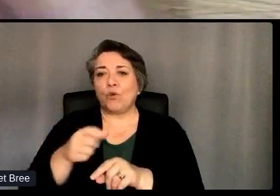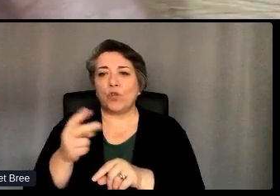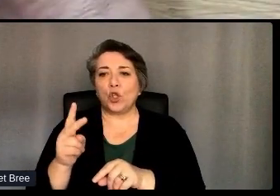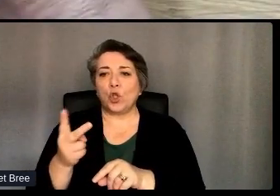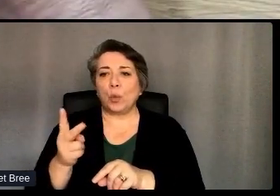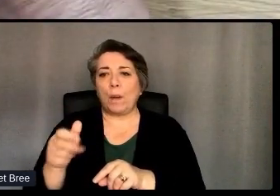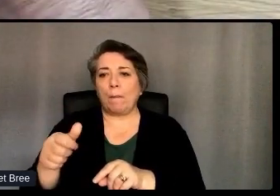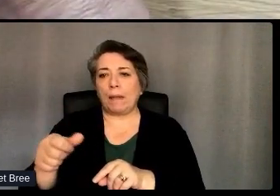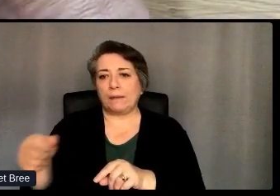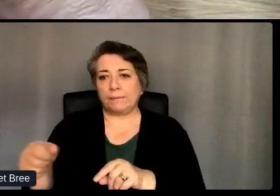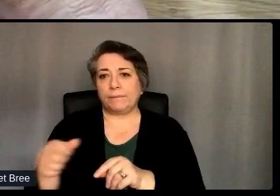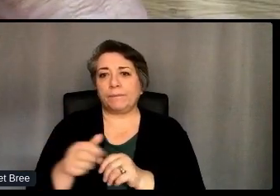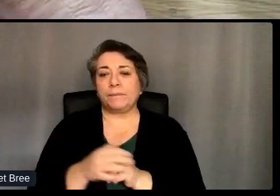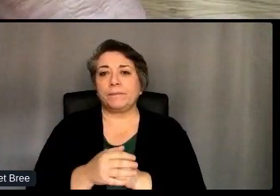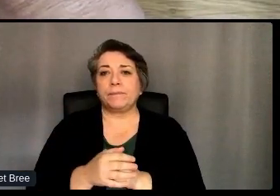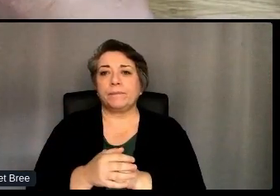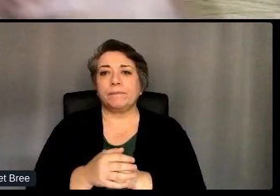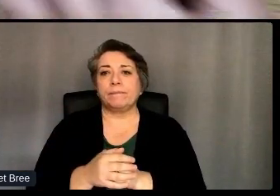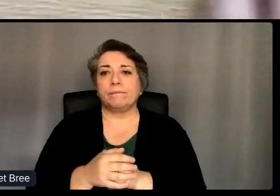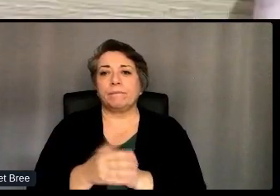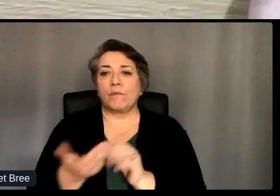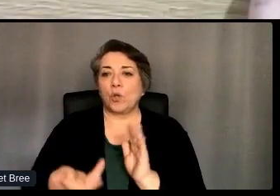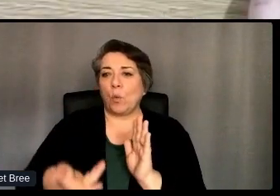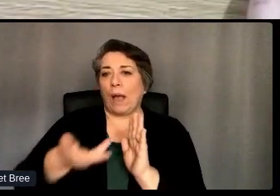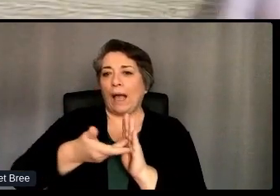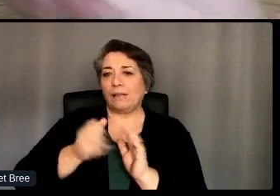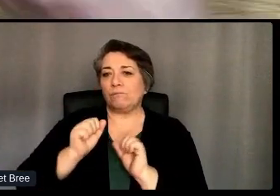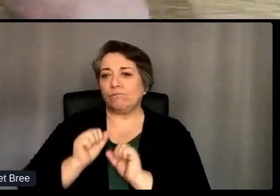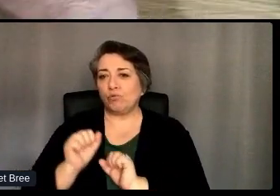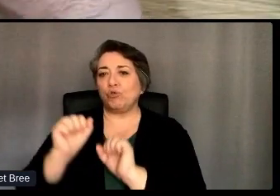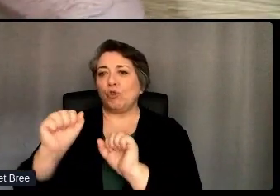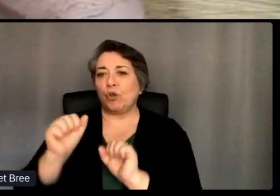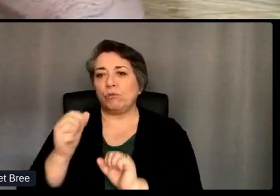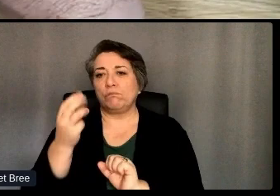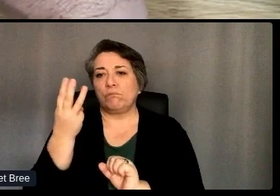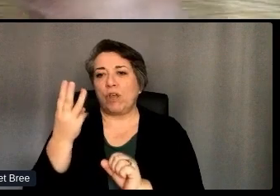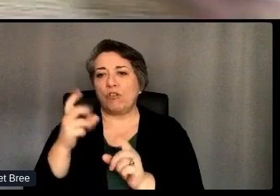Again, it can fit a 3D printed piece.